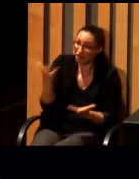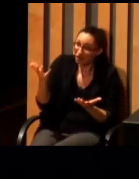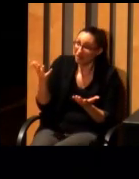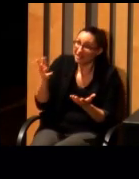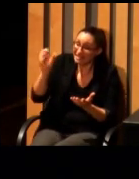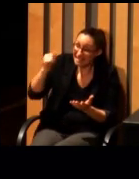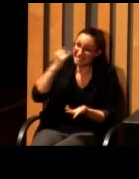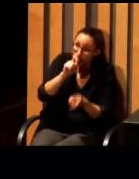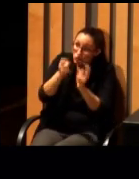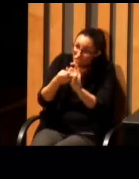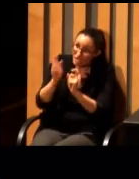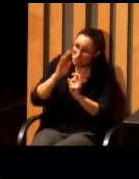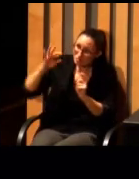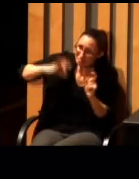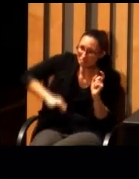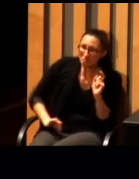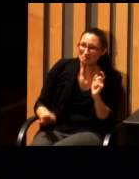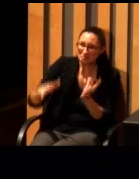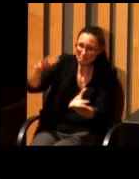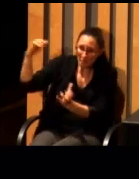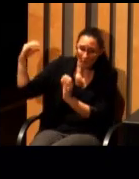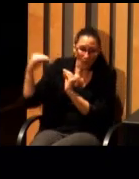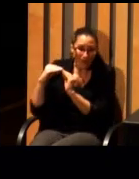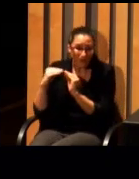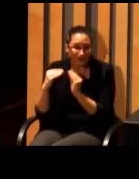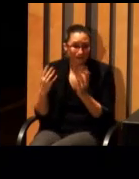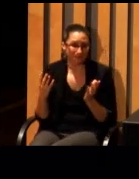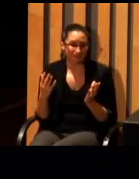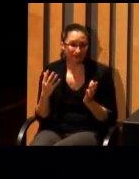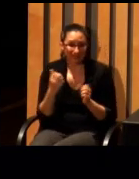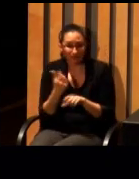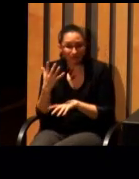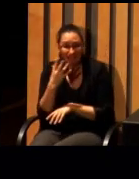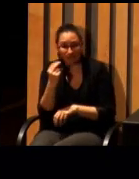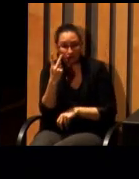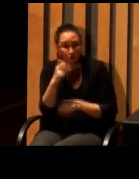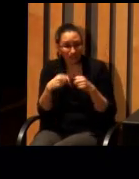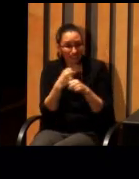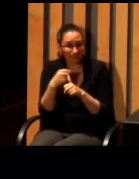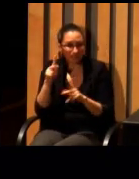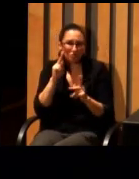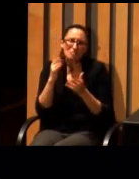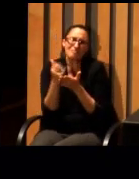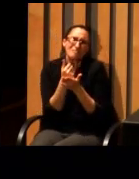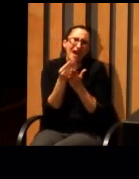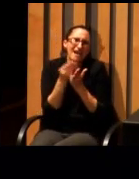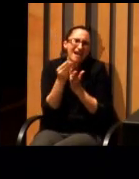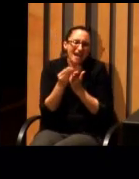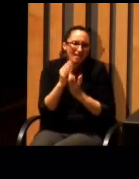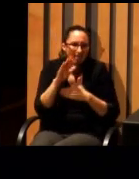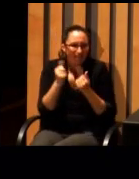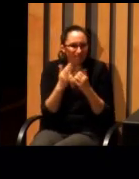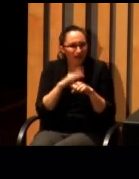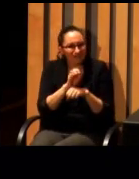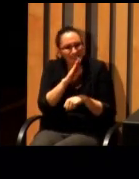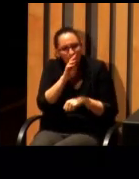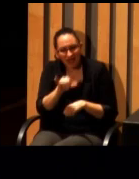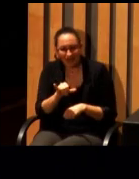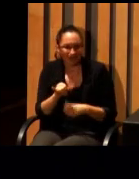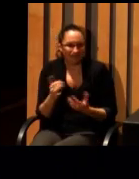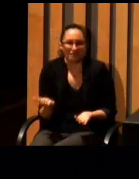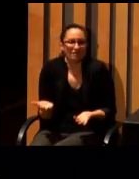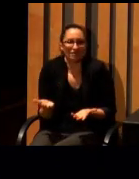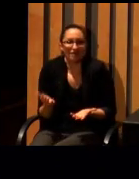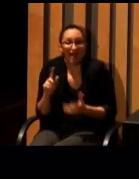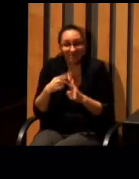yeah, you know, let's get rid of this stuff, make it collector's items for 2 years, fine, we'll accept that trade-off, right, and then we'll have another, you know, fire sale and we'll sell off this